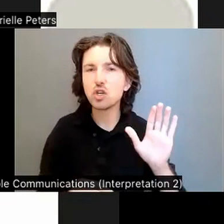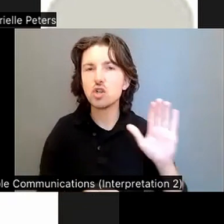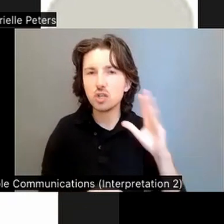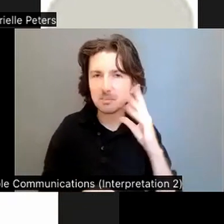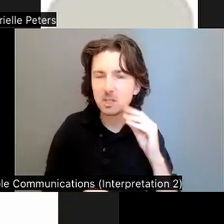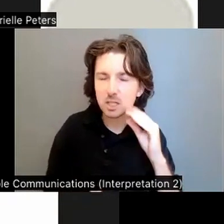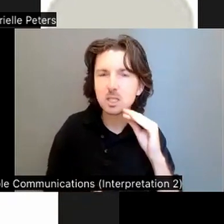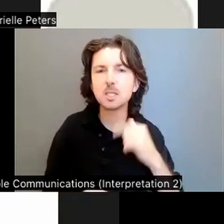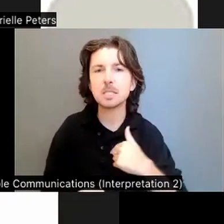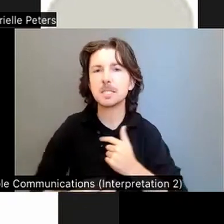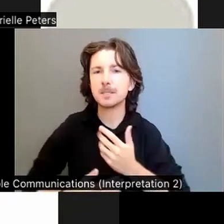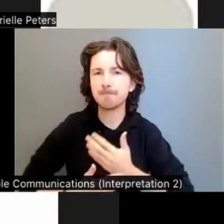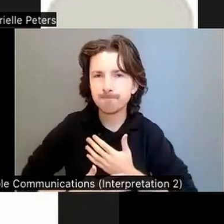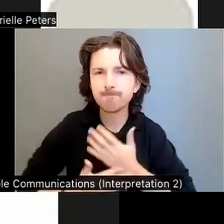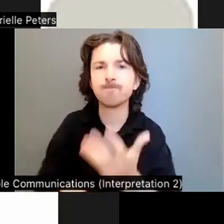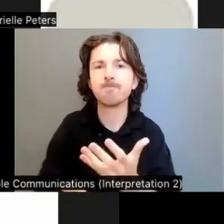experiences, because